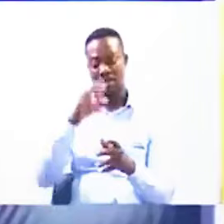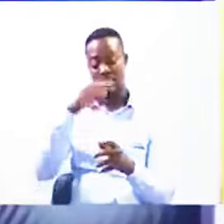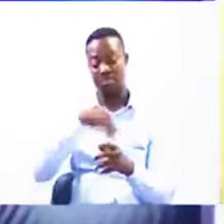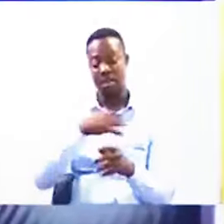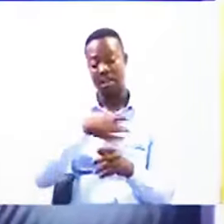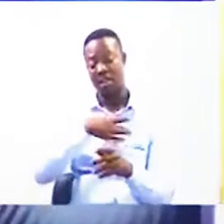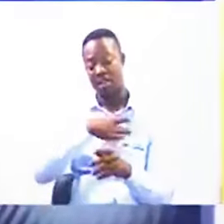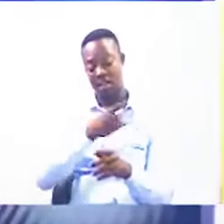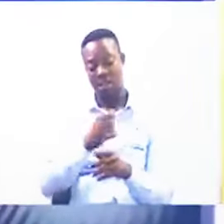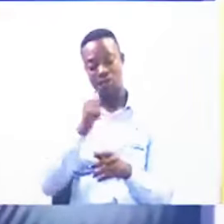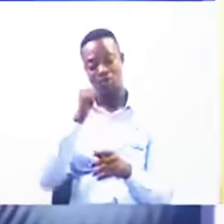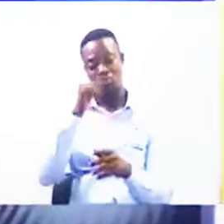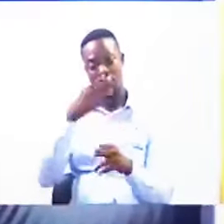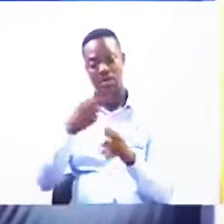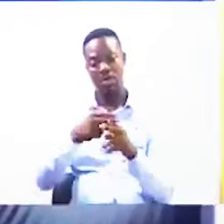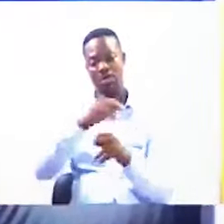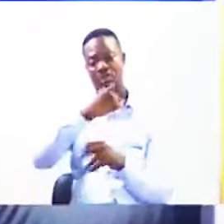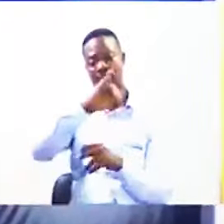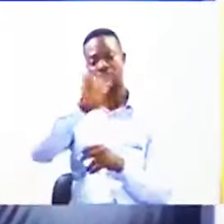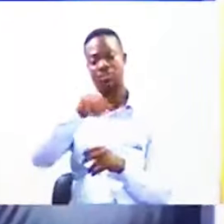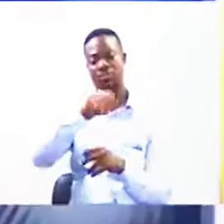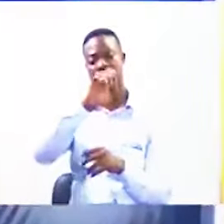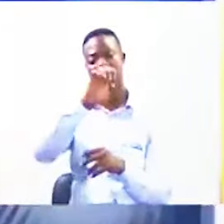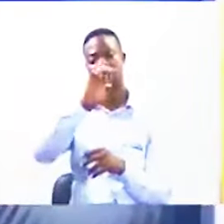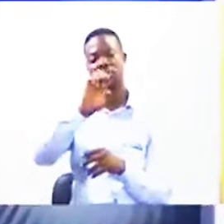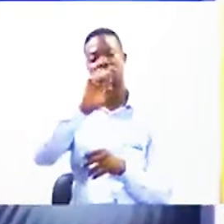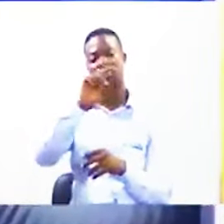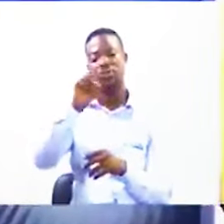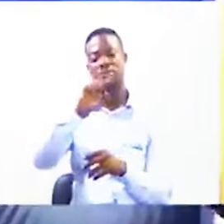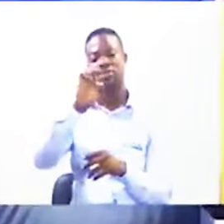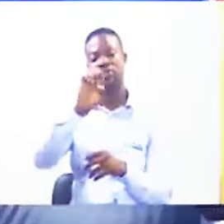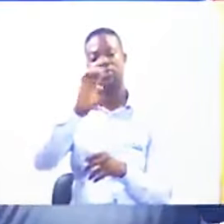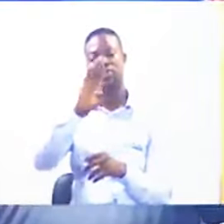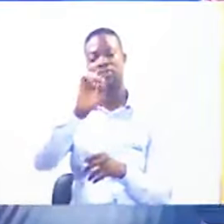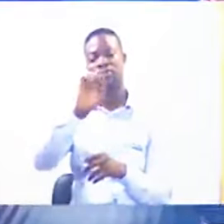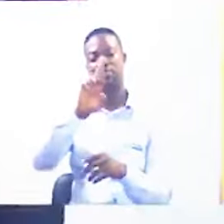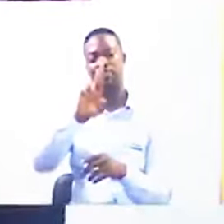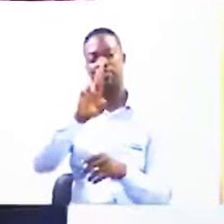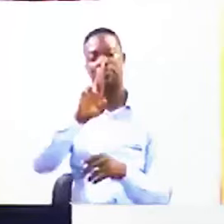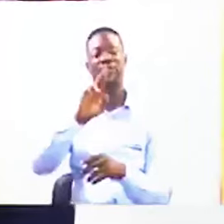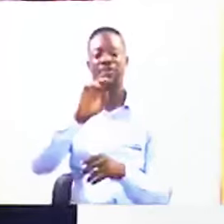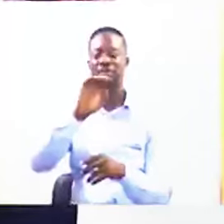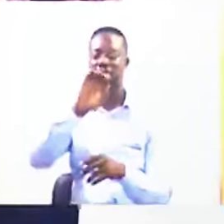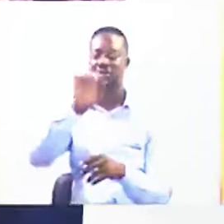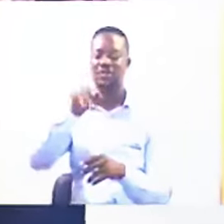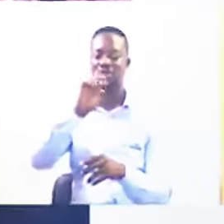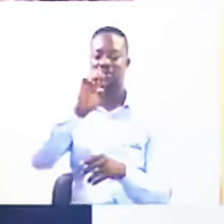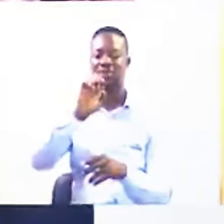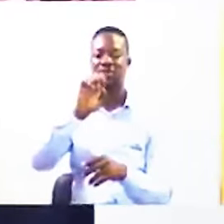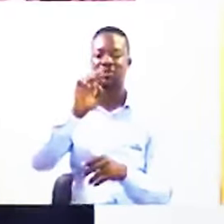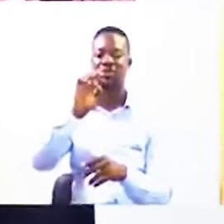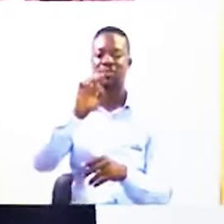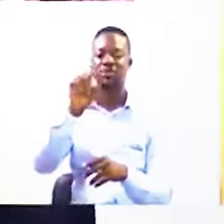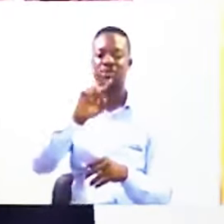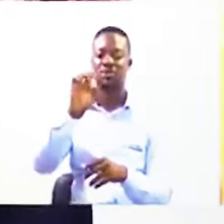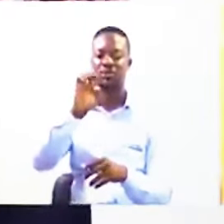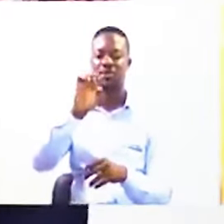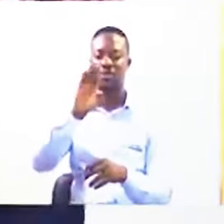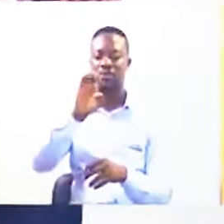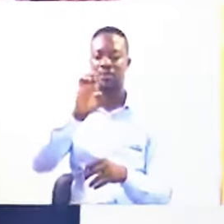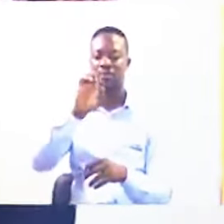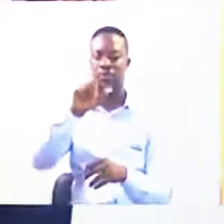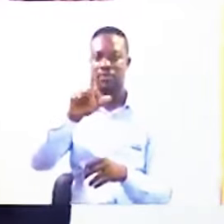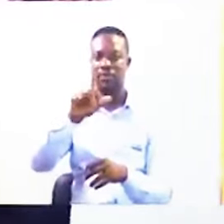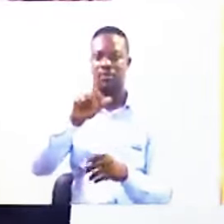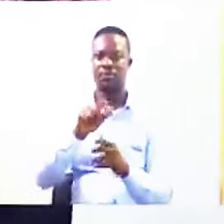thing. Sure, Jezebel, me share na bravo. Me sue bibi kakra me penasa. I like Jezebel for maybe